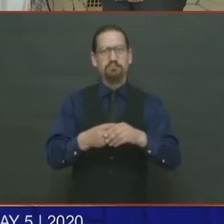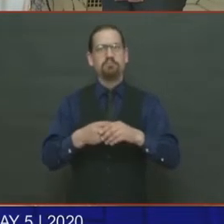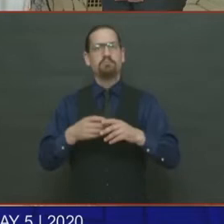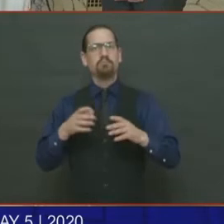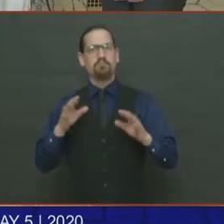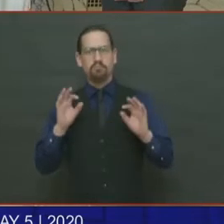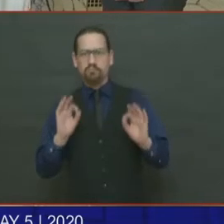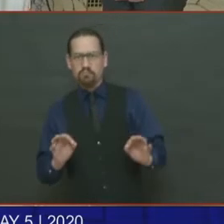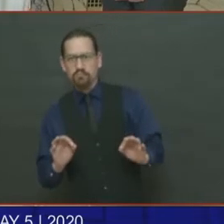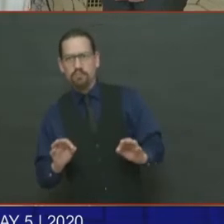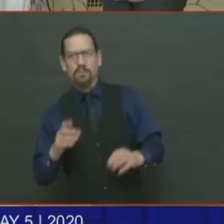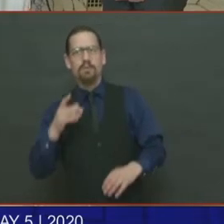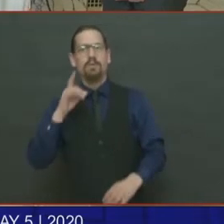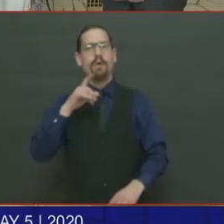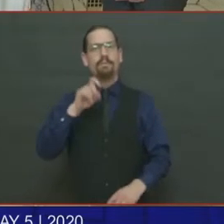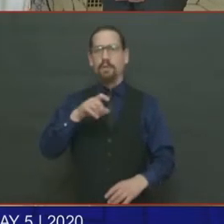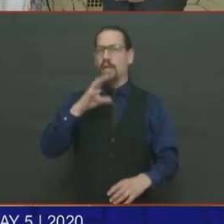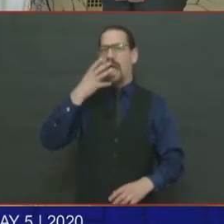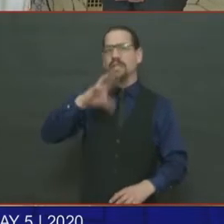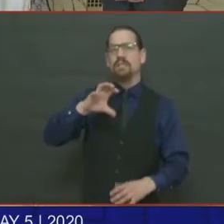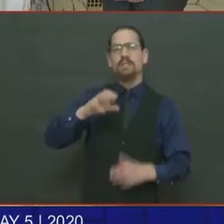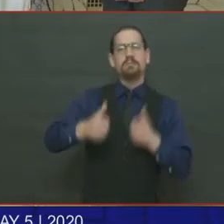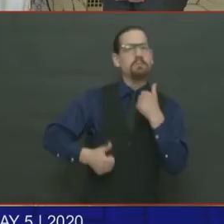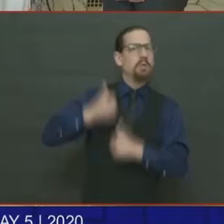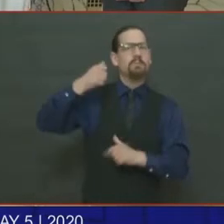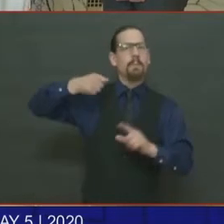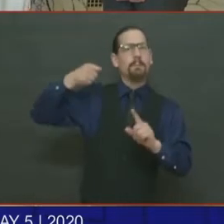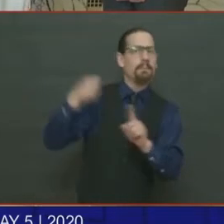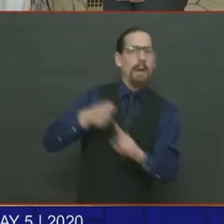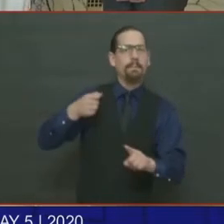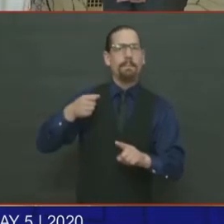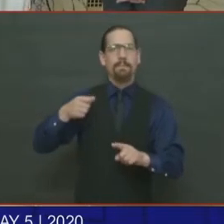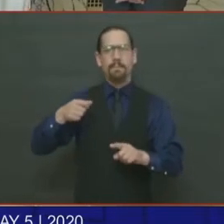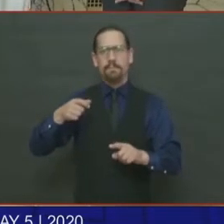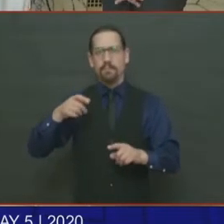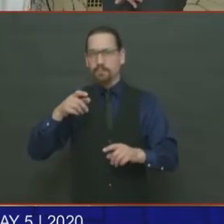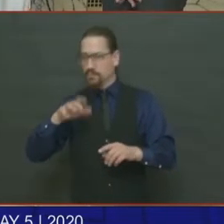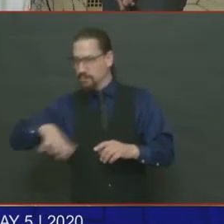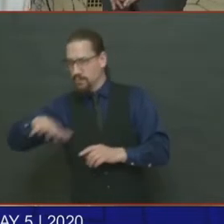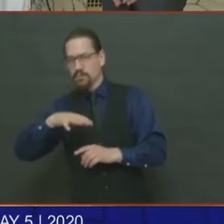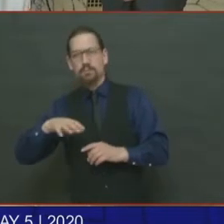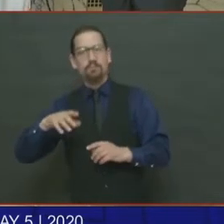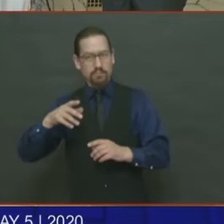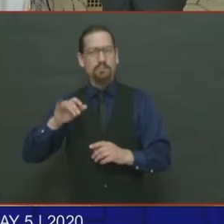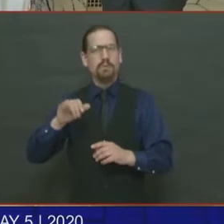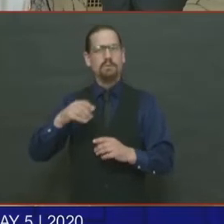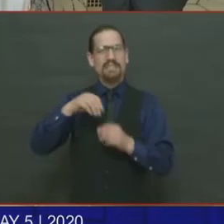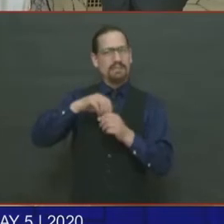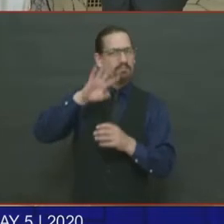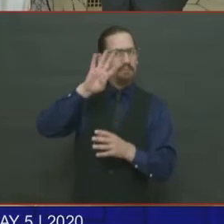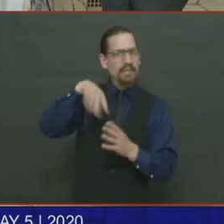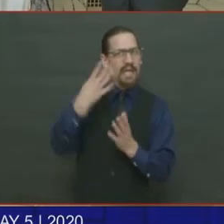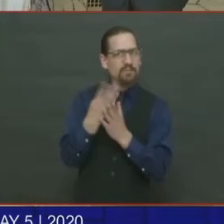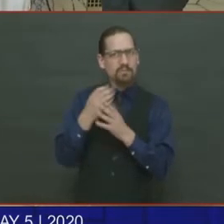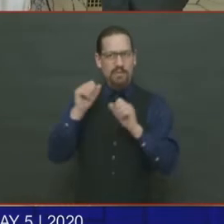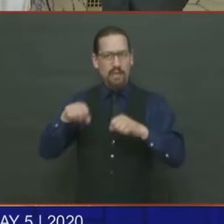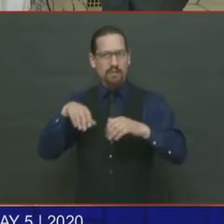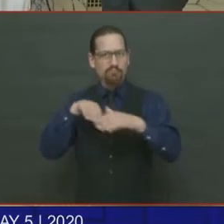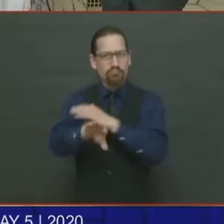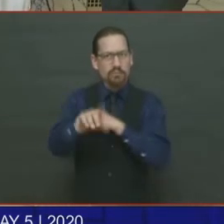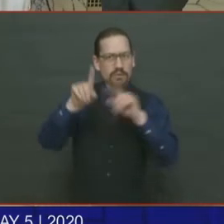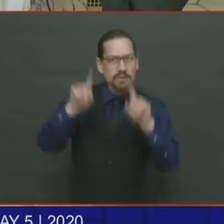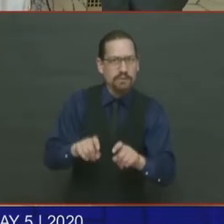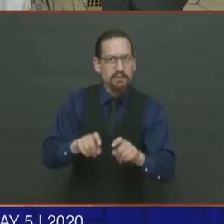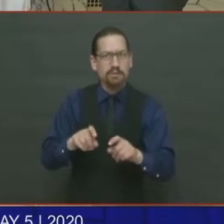the testing metrics. We have contact tracing metrics that I just explained. We have to be able to take care of the